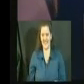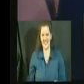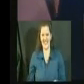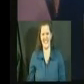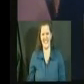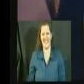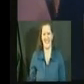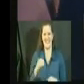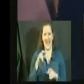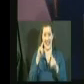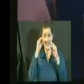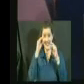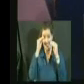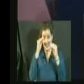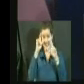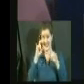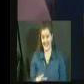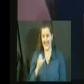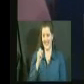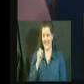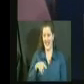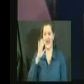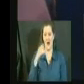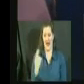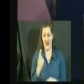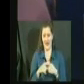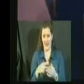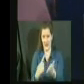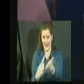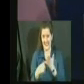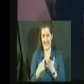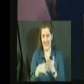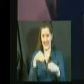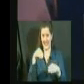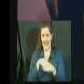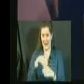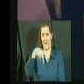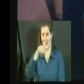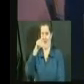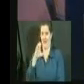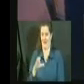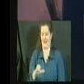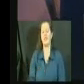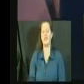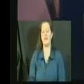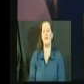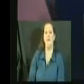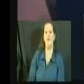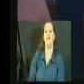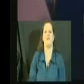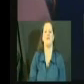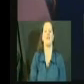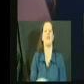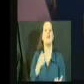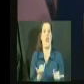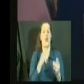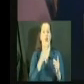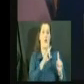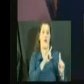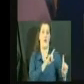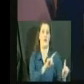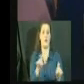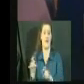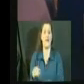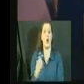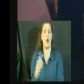to test so they'll have something to discuss in the PLC. And here we go to the survey. One